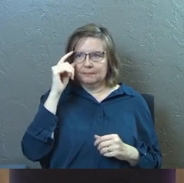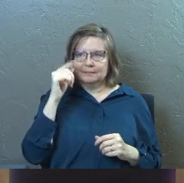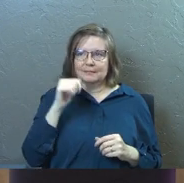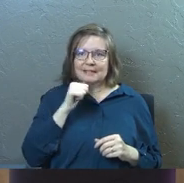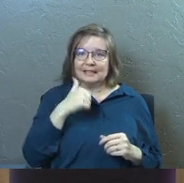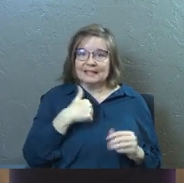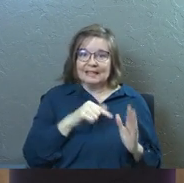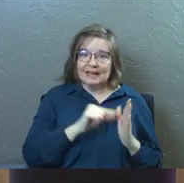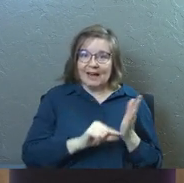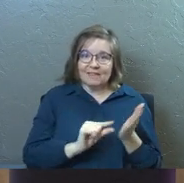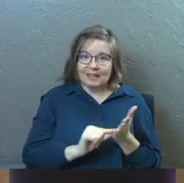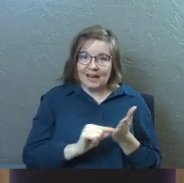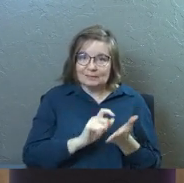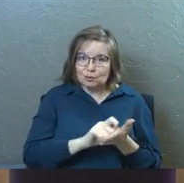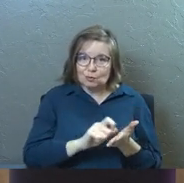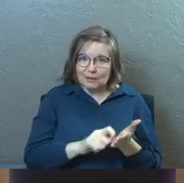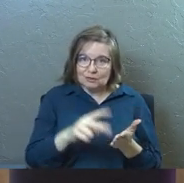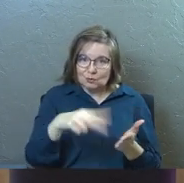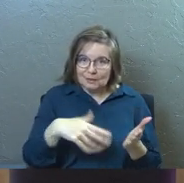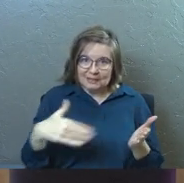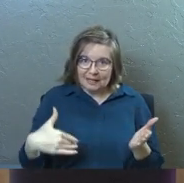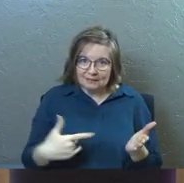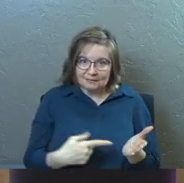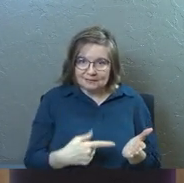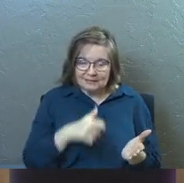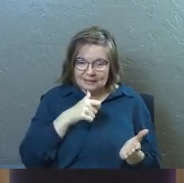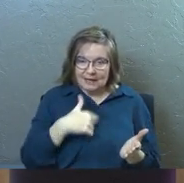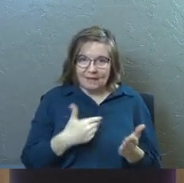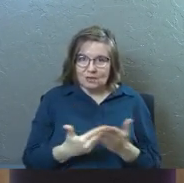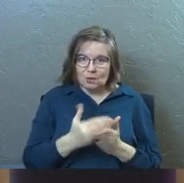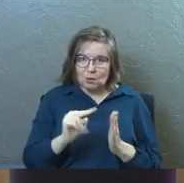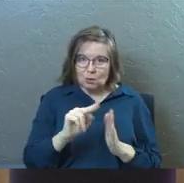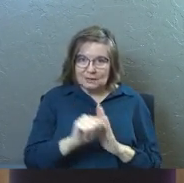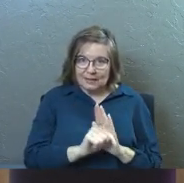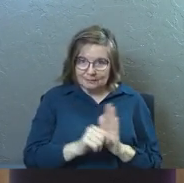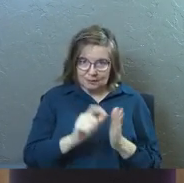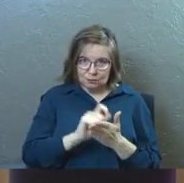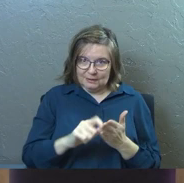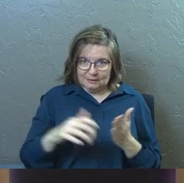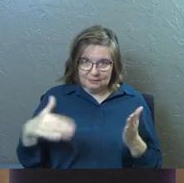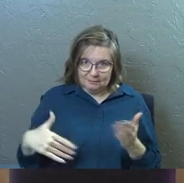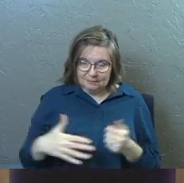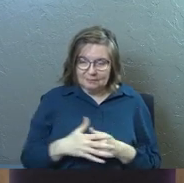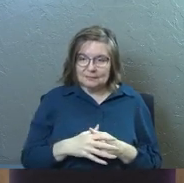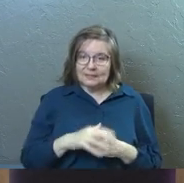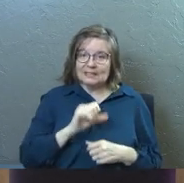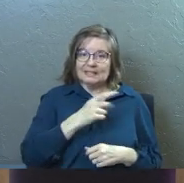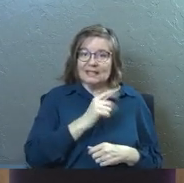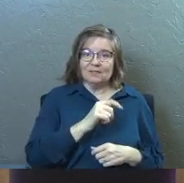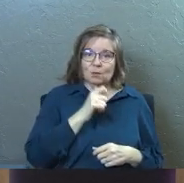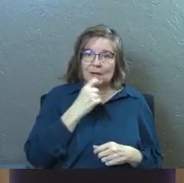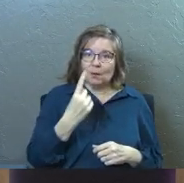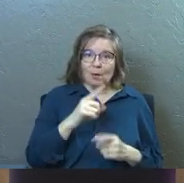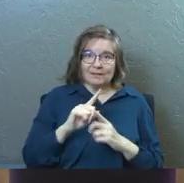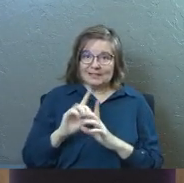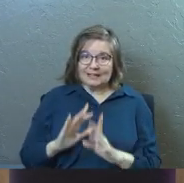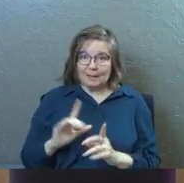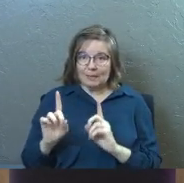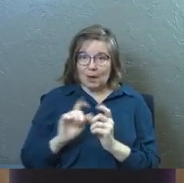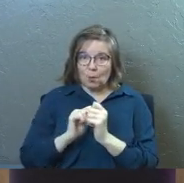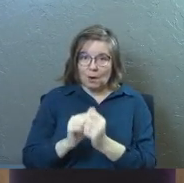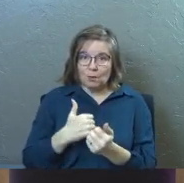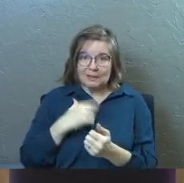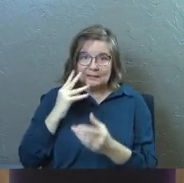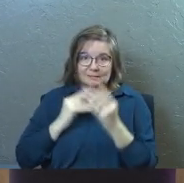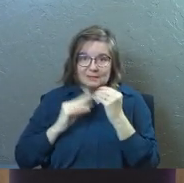they didn't have the Gospels at that time. They didn't have the New Testament. Stephen was not one of the disciples that walked